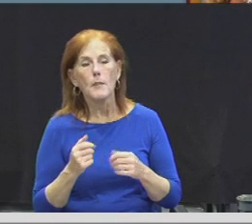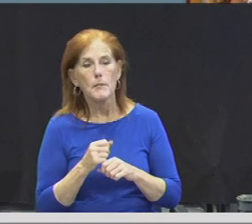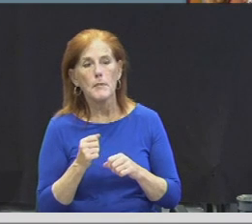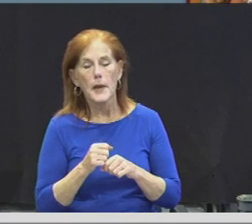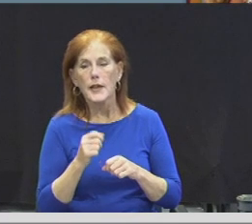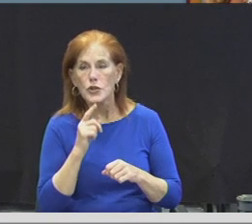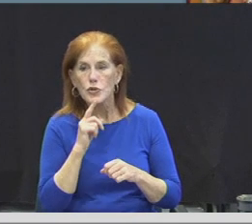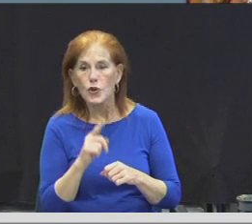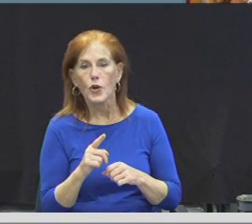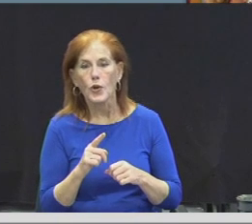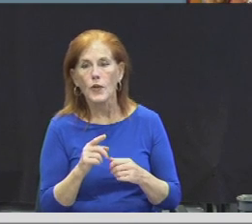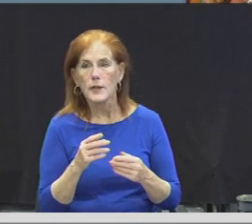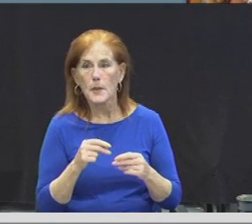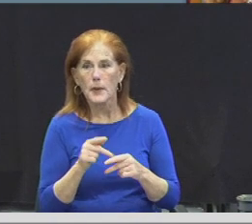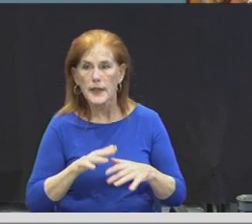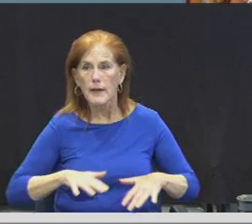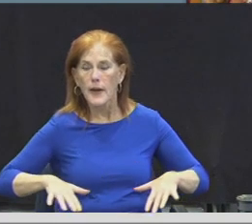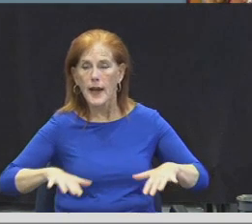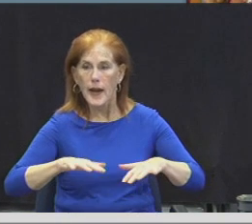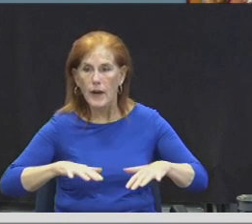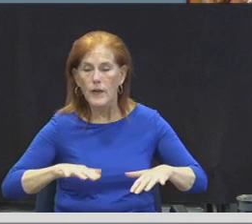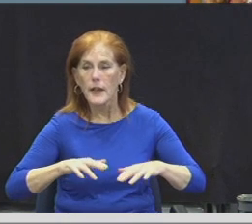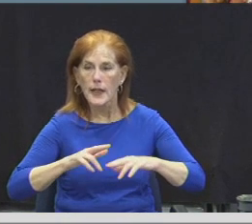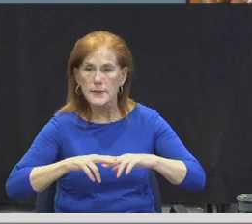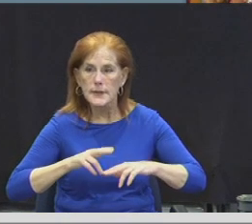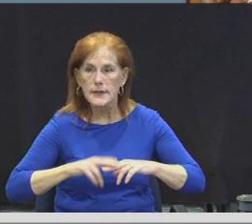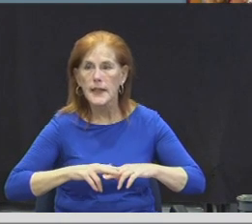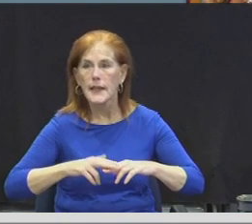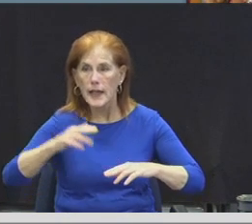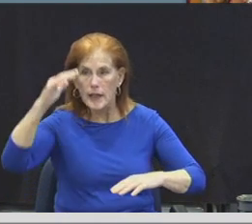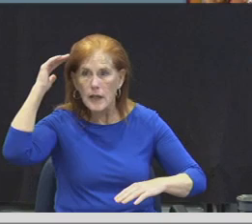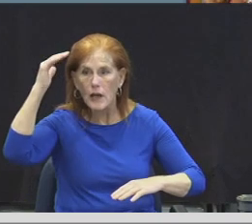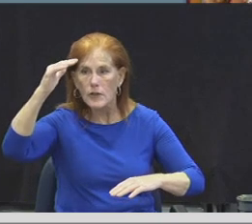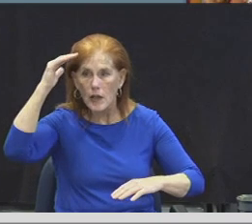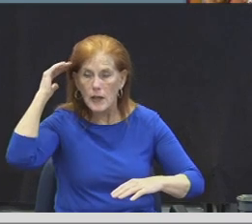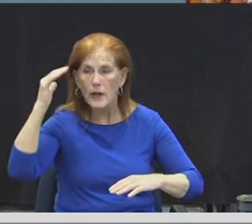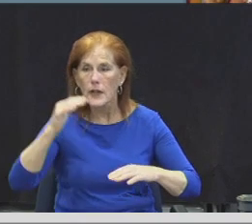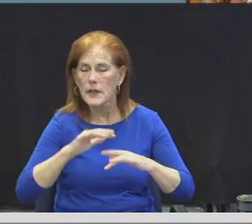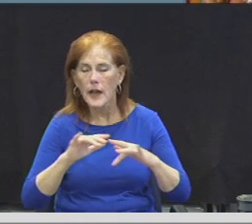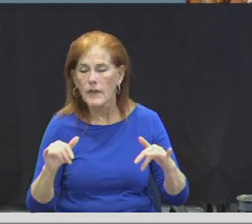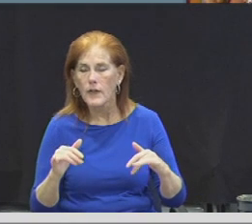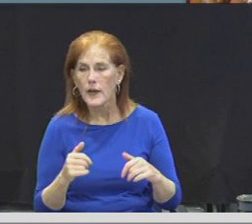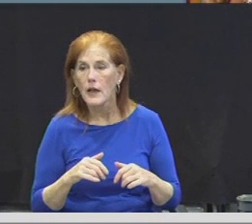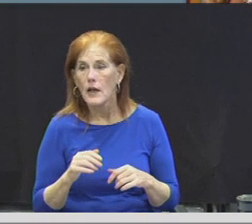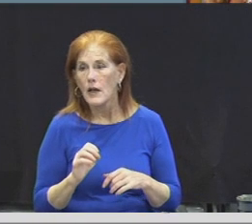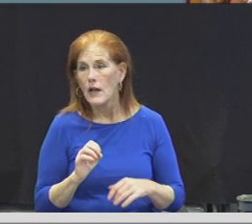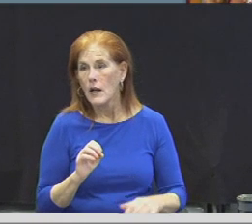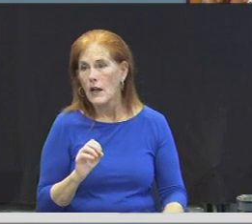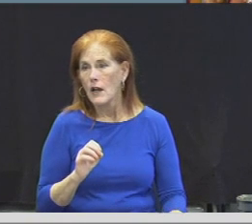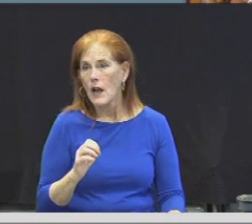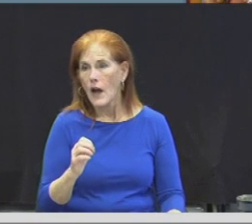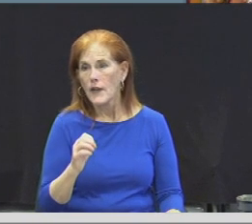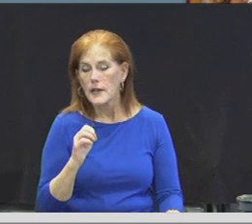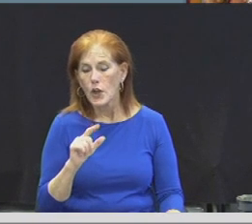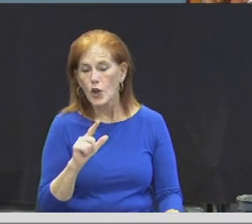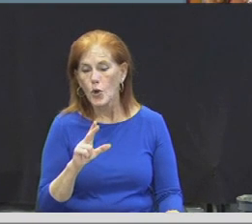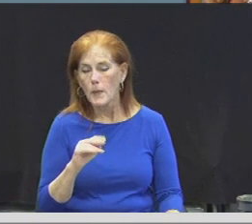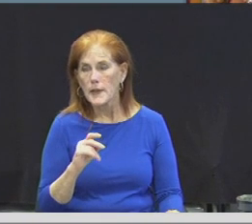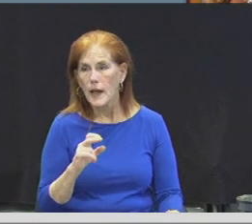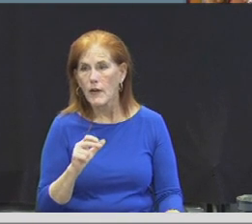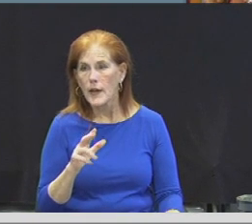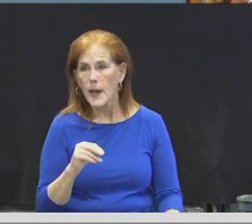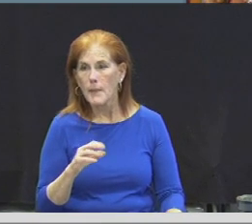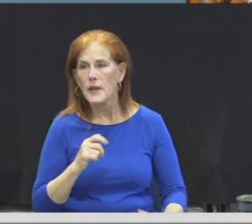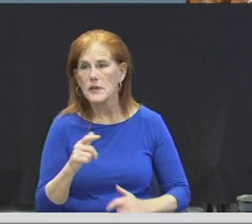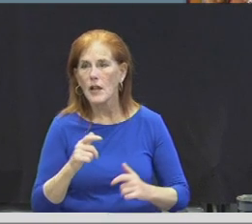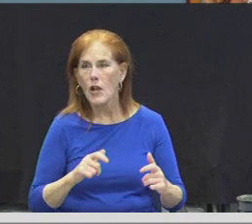clearances, tolerances, companion seating, things of that nature. Once you get on the east side of the Luminarium, this is a large